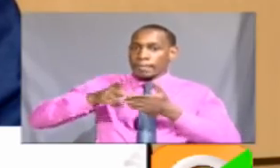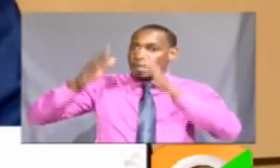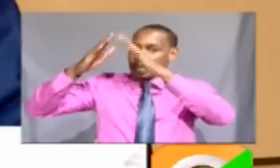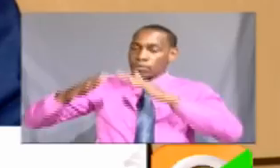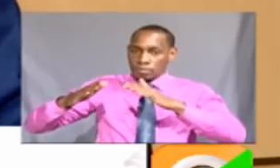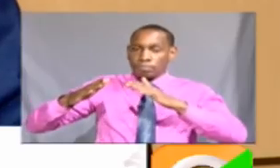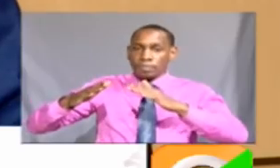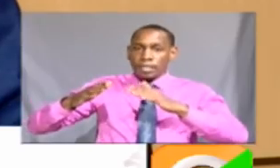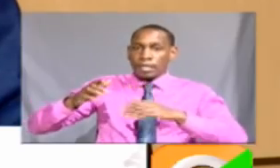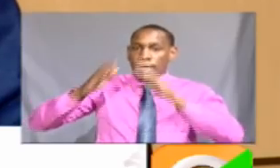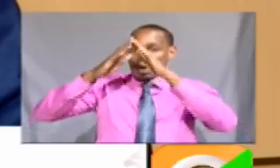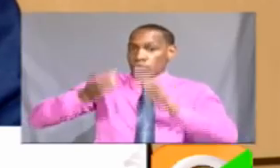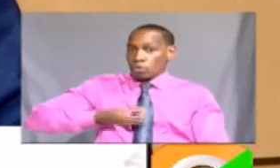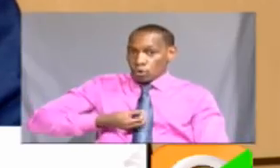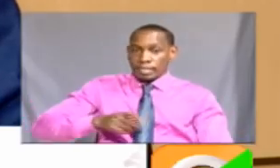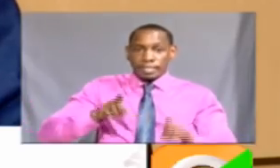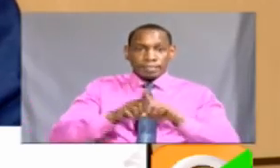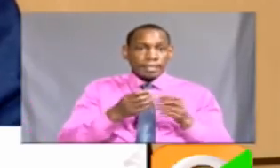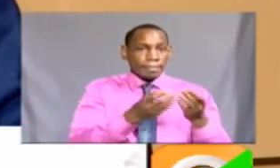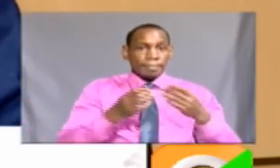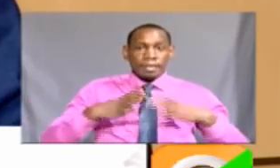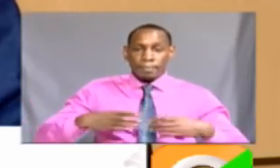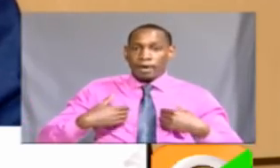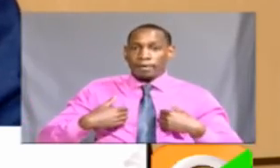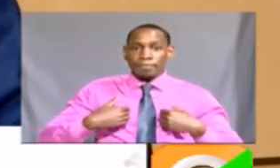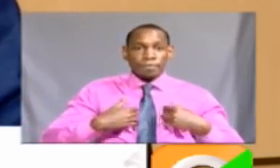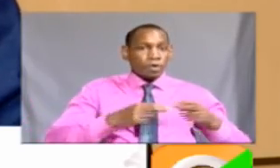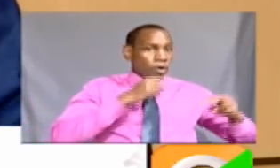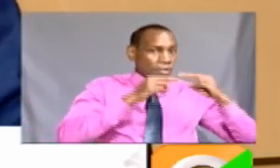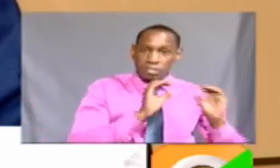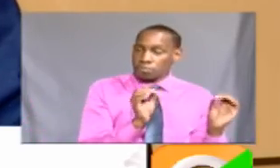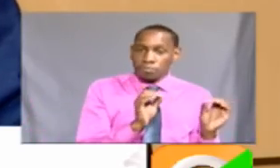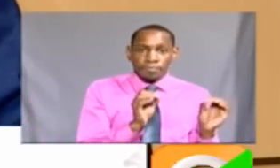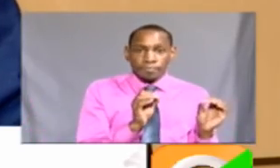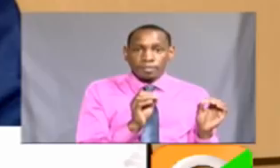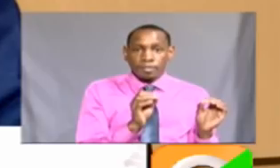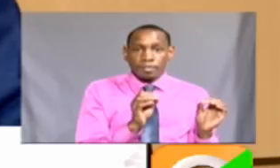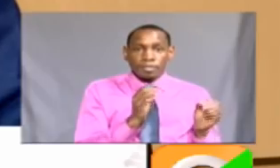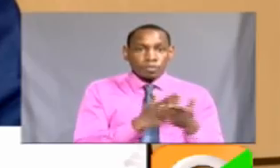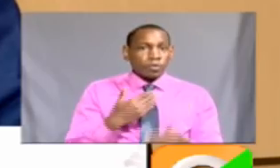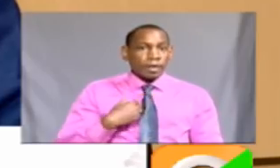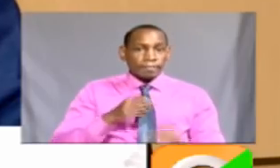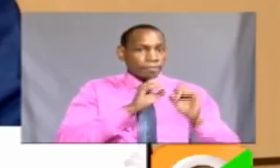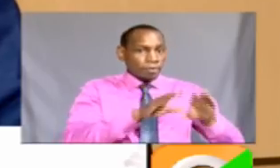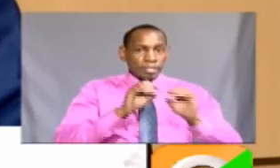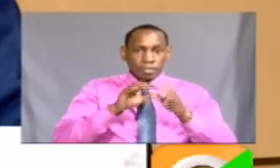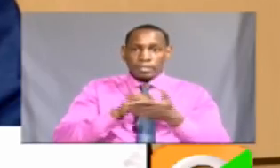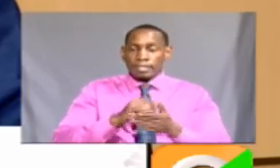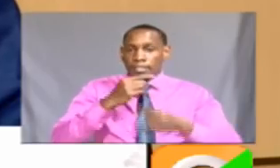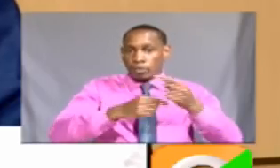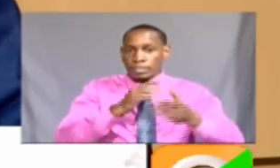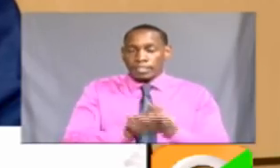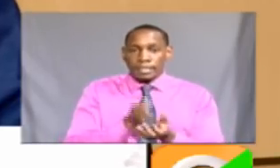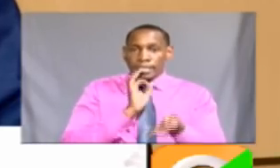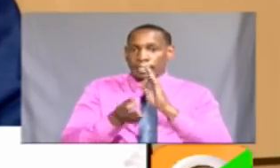their landlords. Not many people own these premises. So there's a lot of losses that are still being undertaken. So